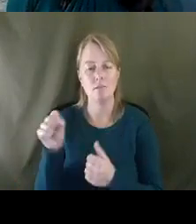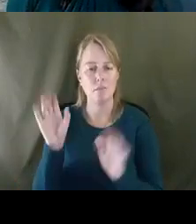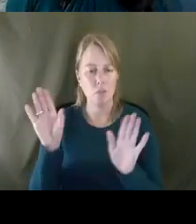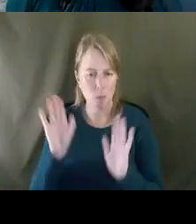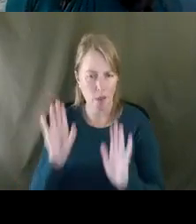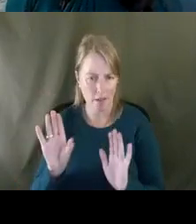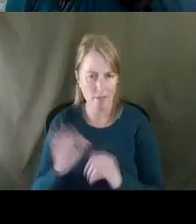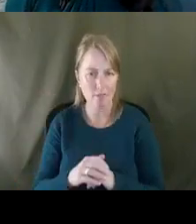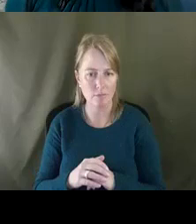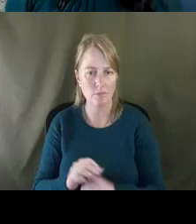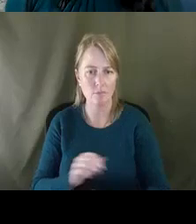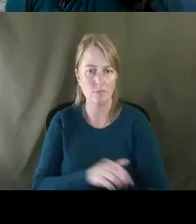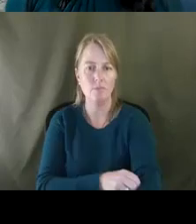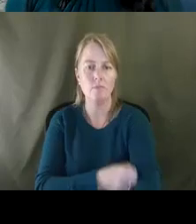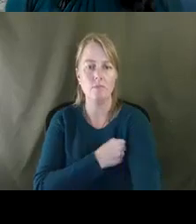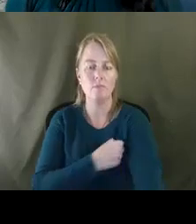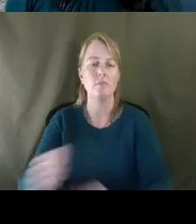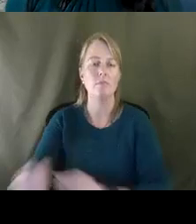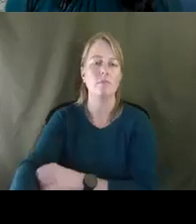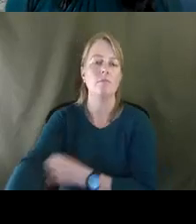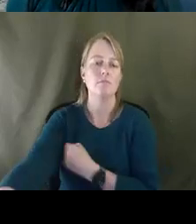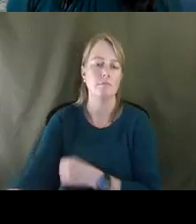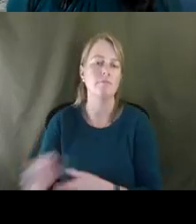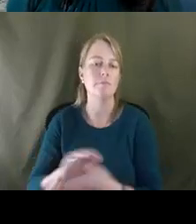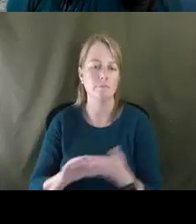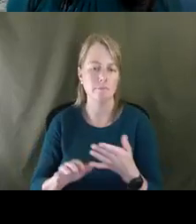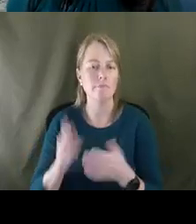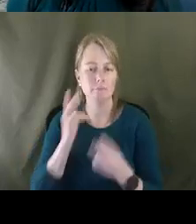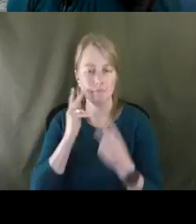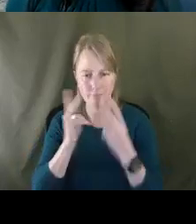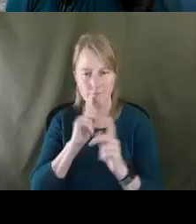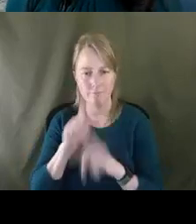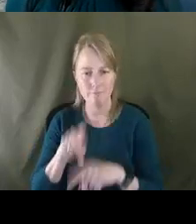excellent. Yep, employee engagement and retention.